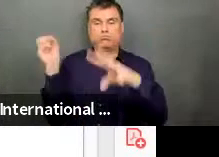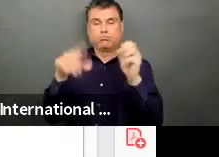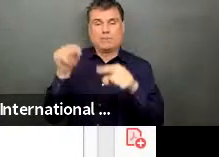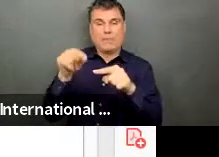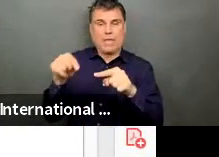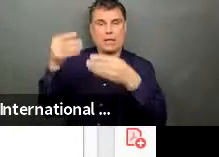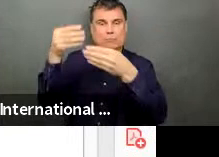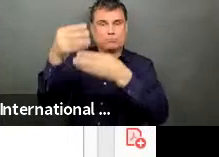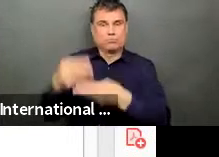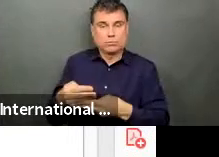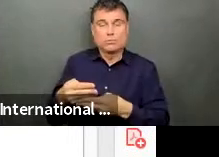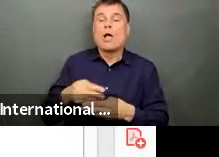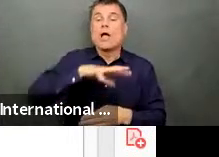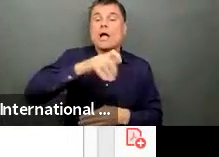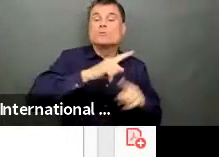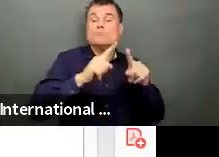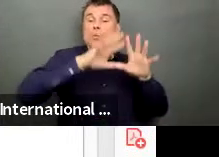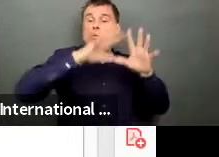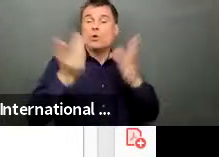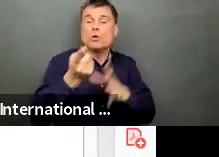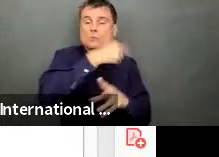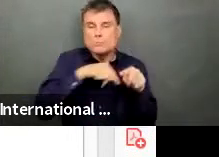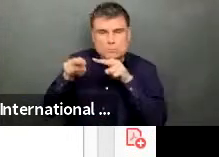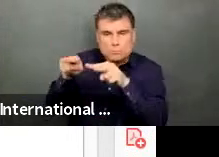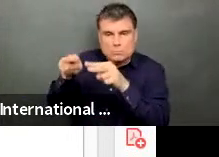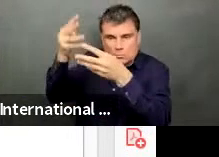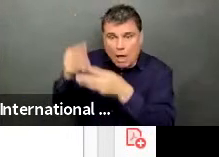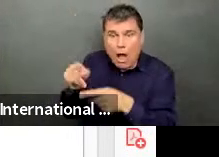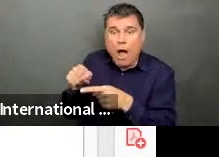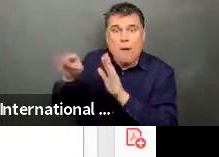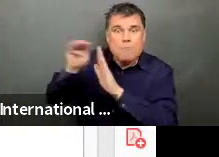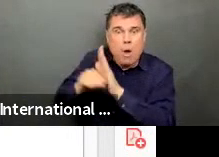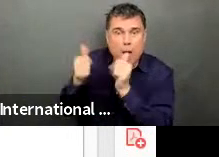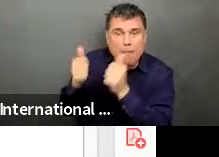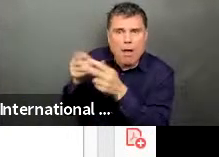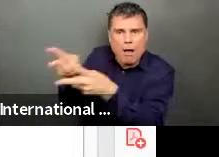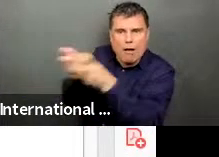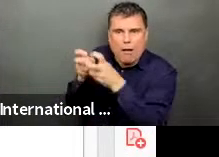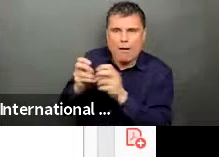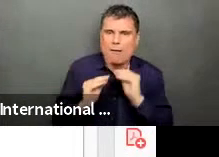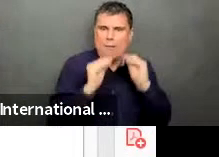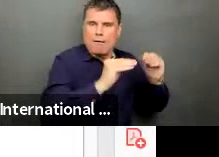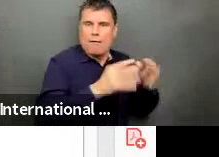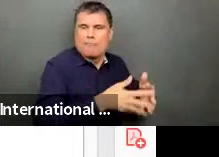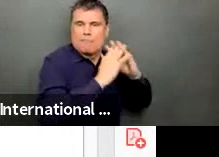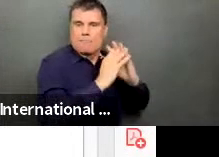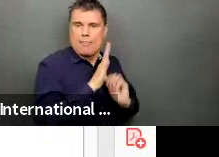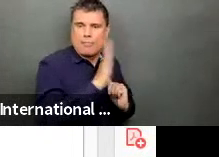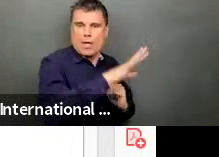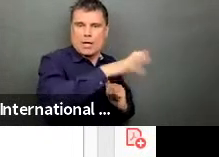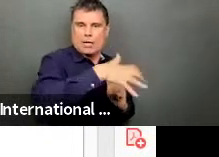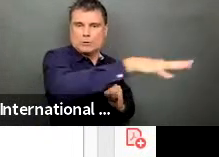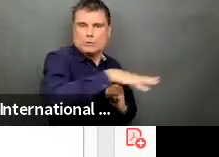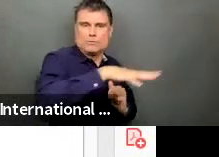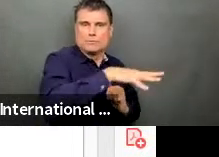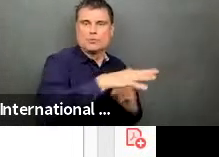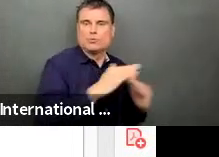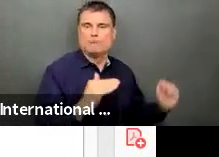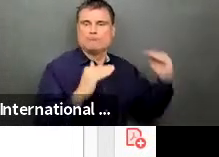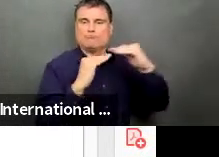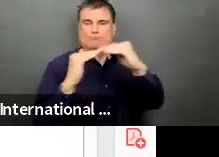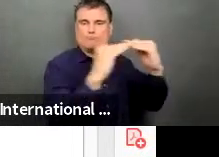actors. Reaffirm that ministers should ensure that law against sound preference and gender-biased sex